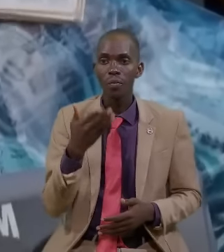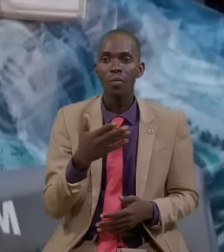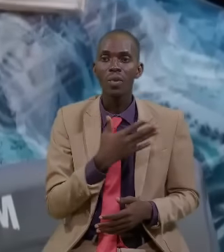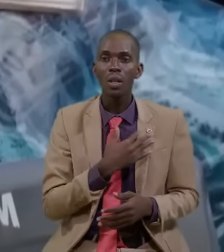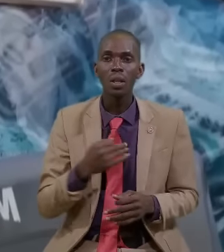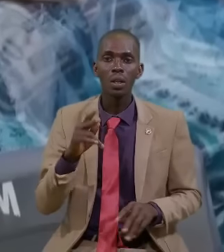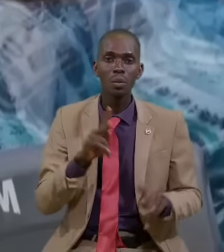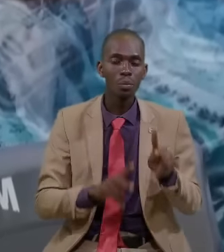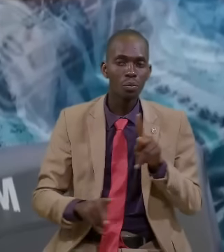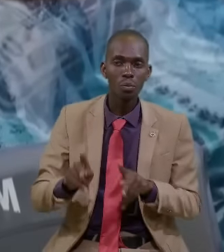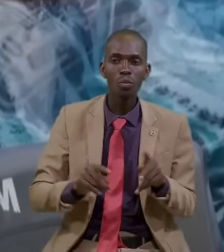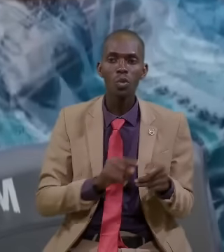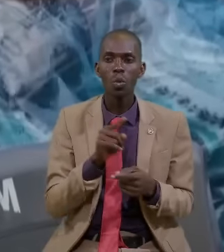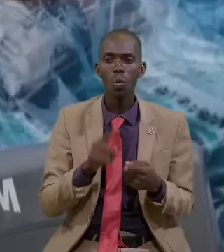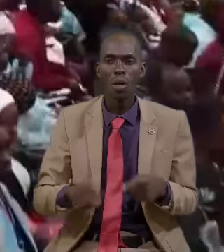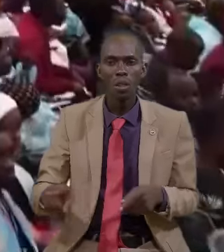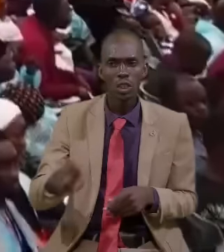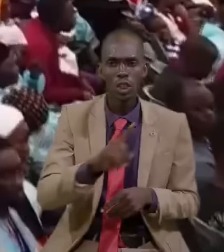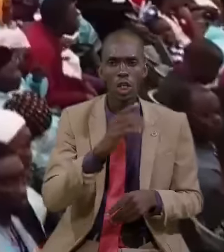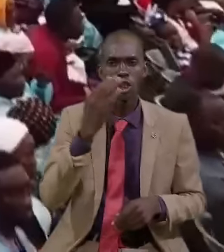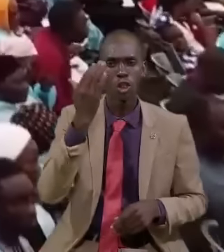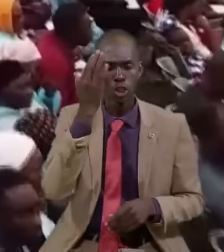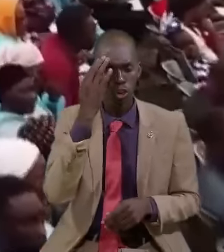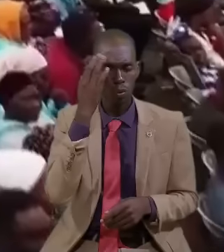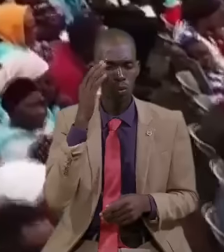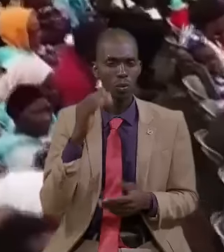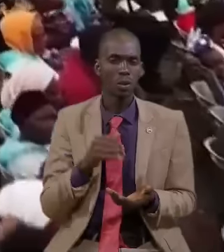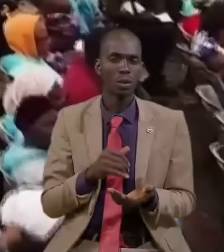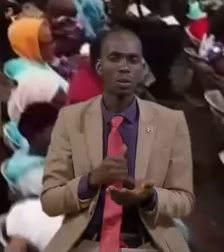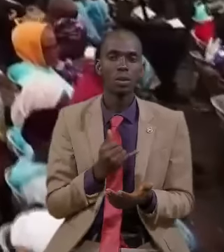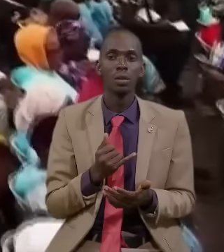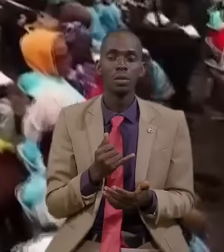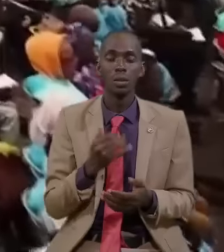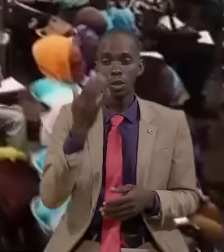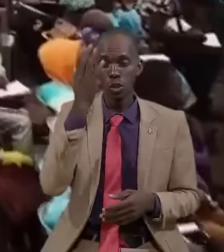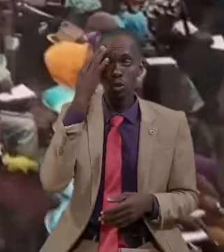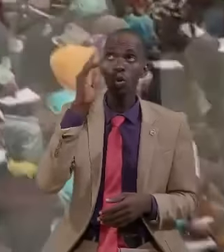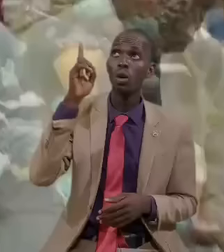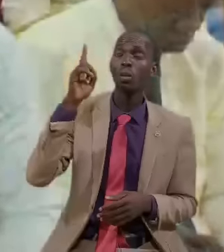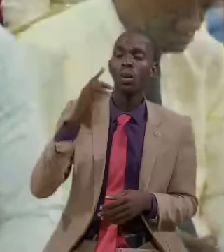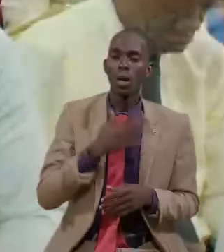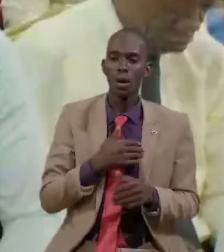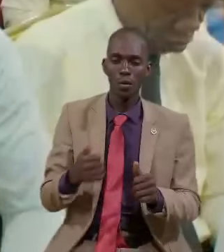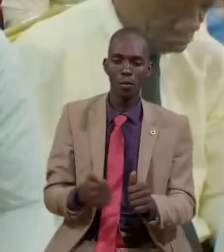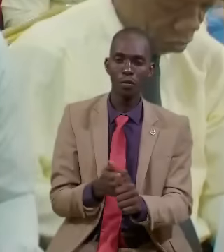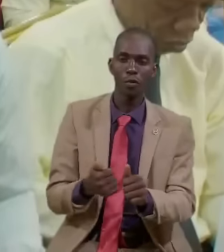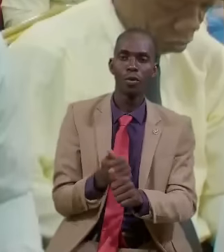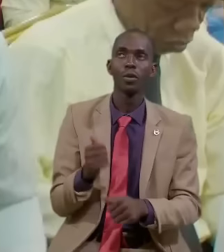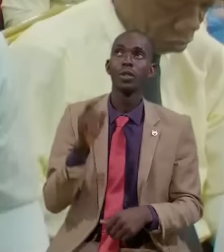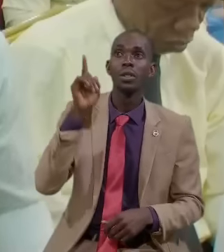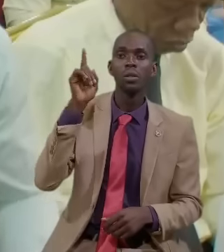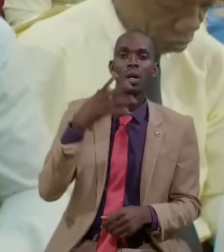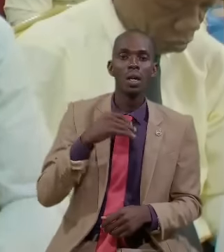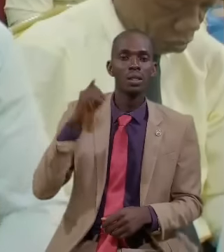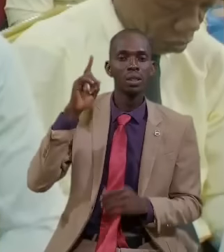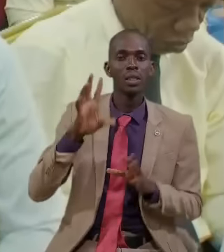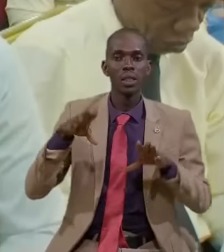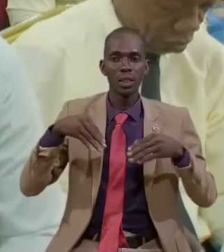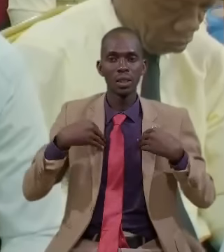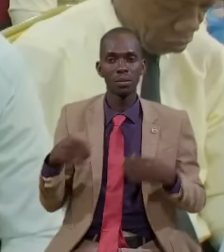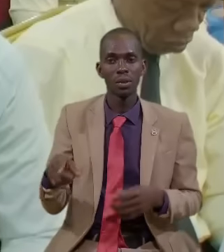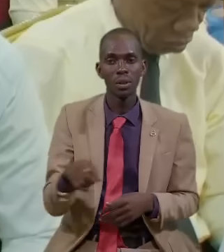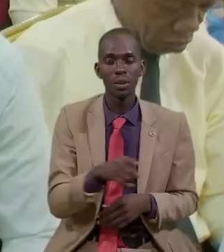when they knew it, they followed him, and he received them and spake